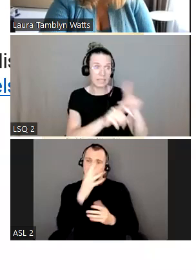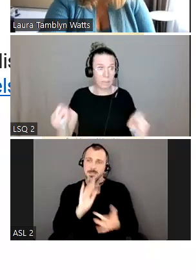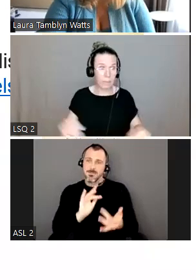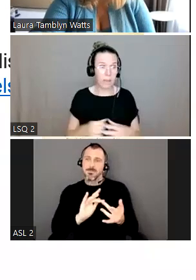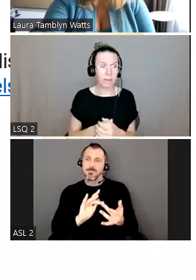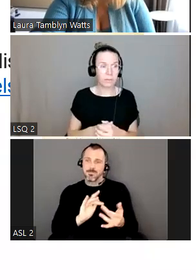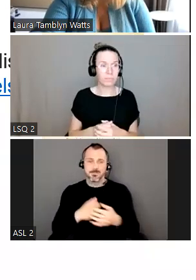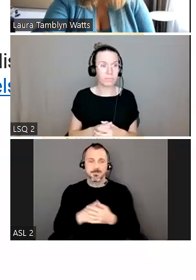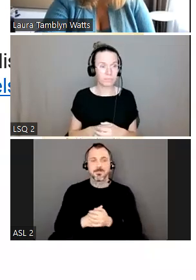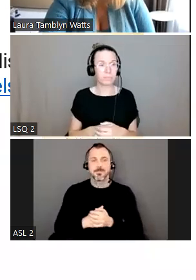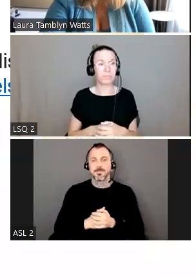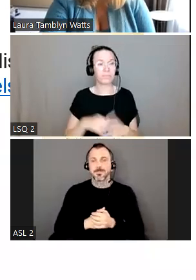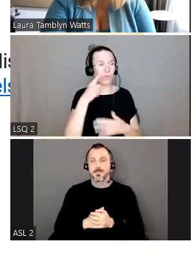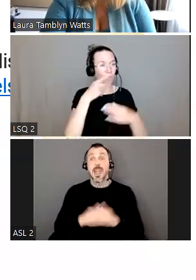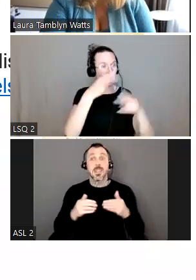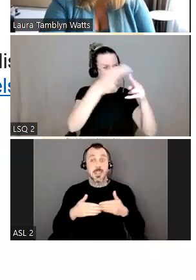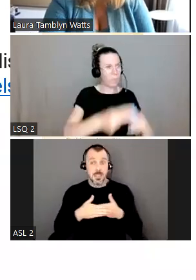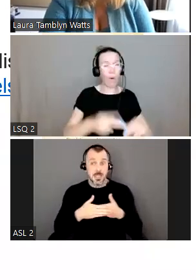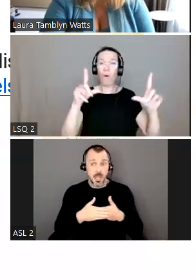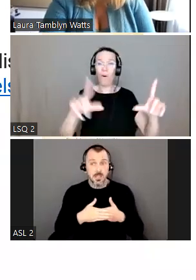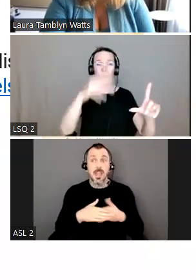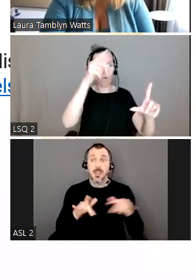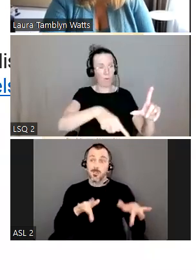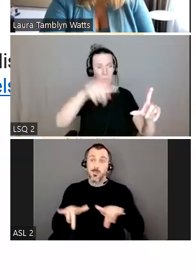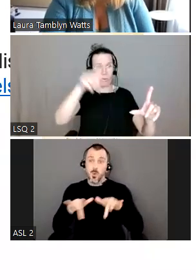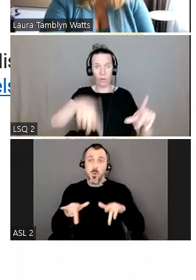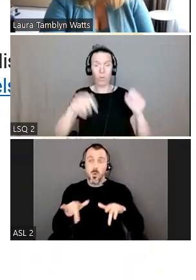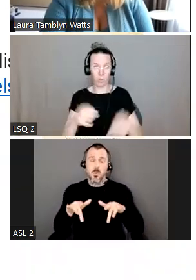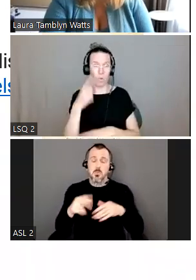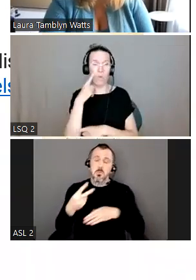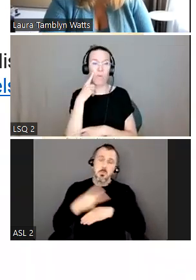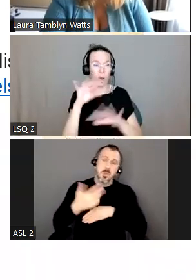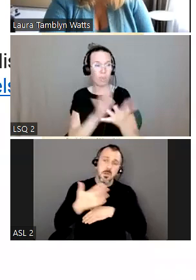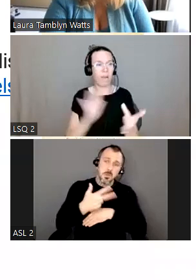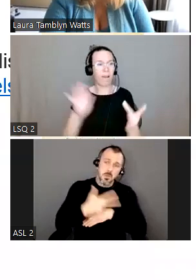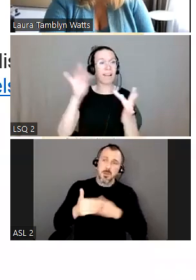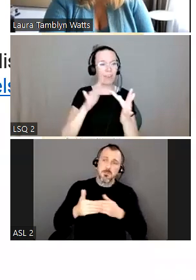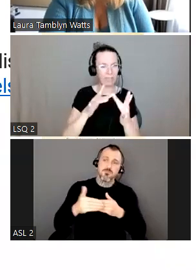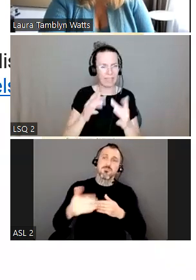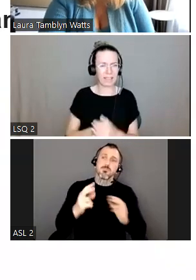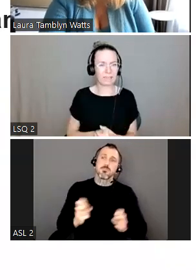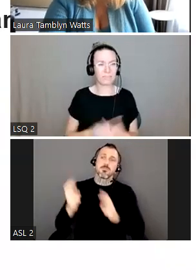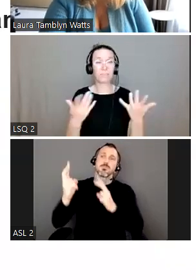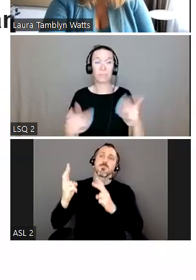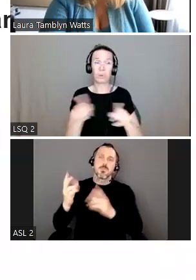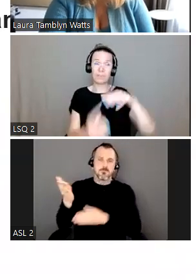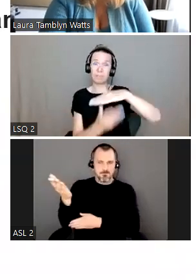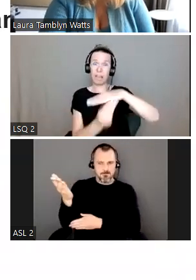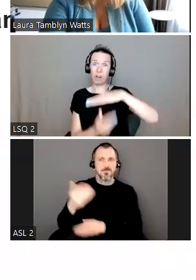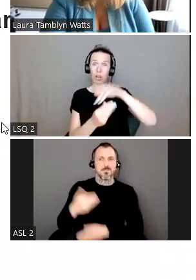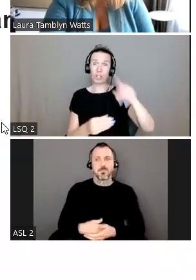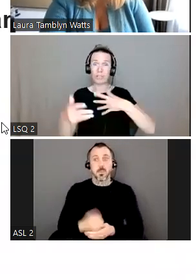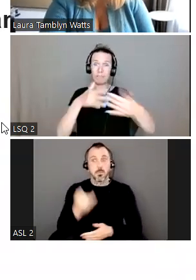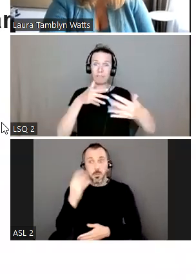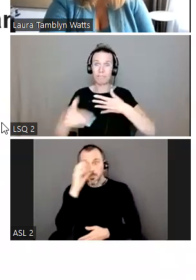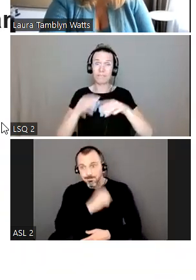so you know, the slides will be made available along with the recording in the next couple of days. So if you've missed anything or you want to follow up with anyone,